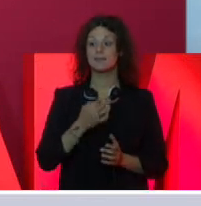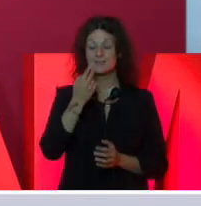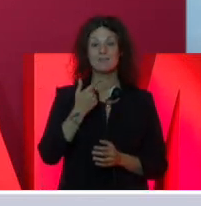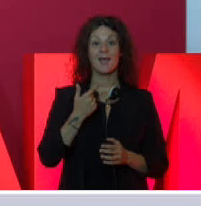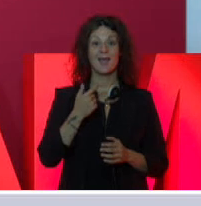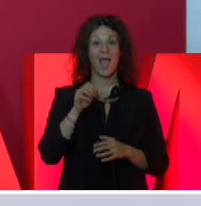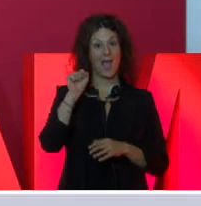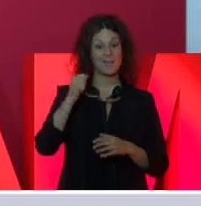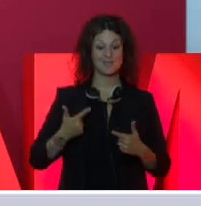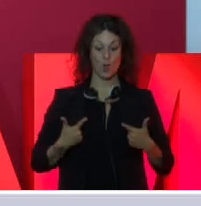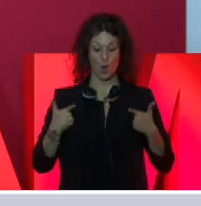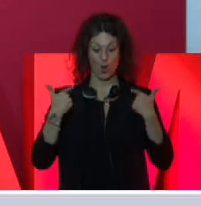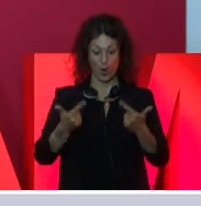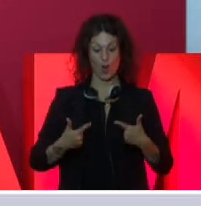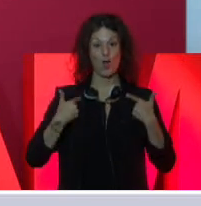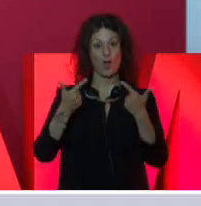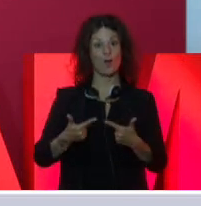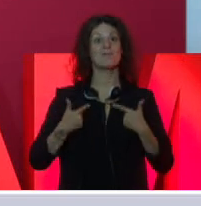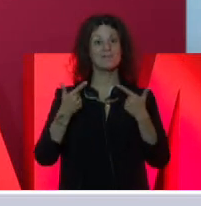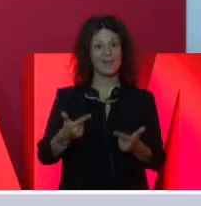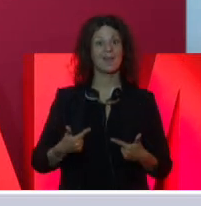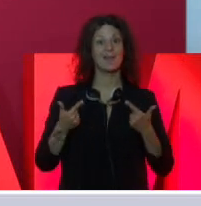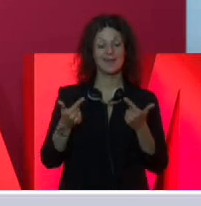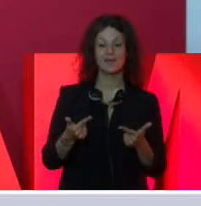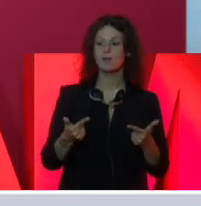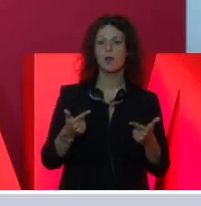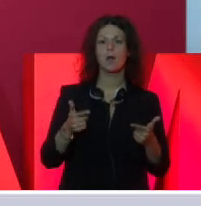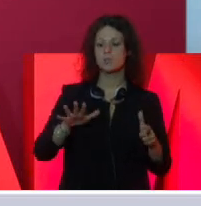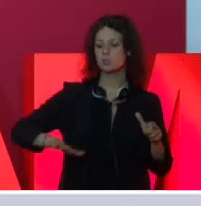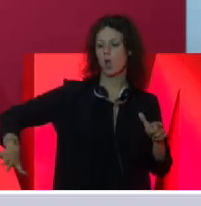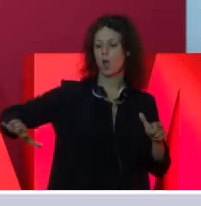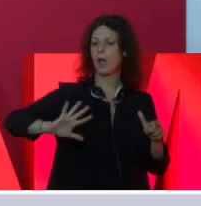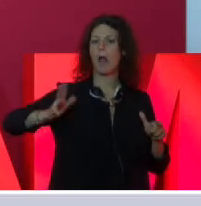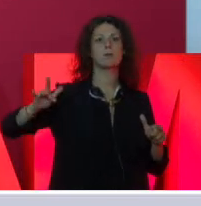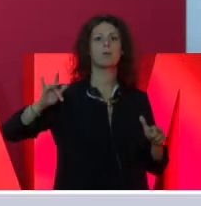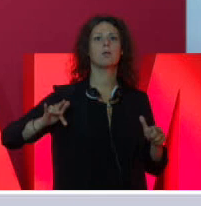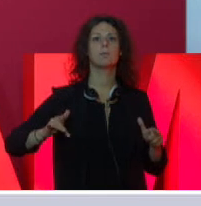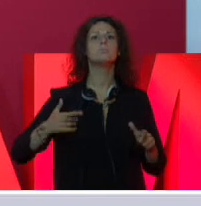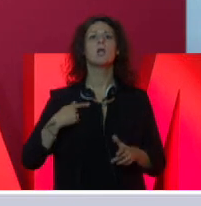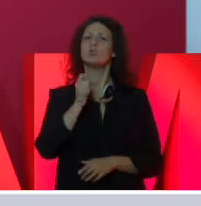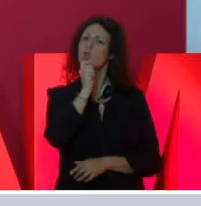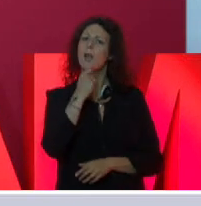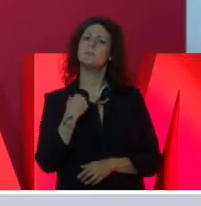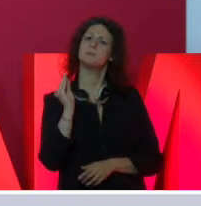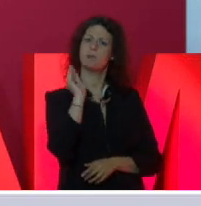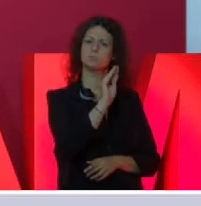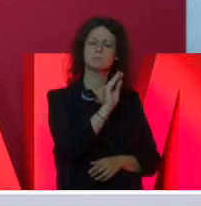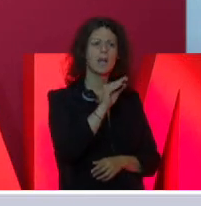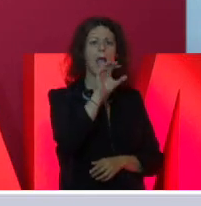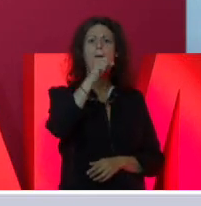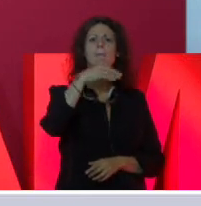by neighborhood where this offering is implemented, whereas that area is